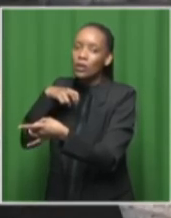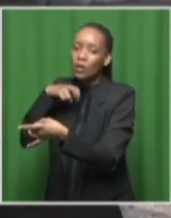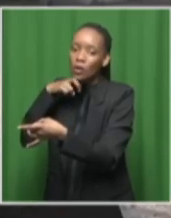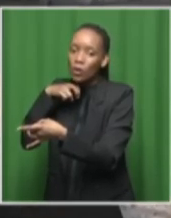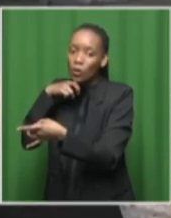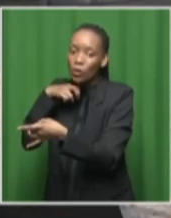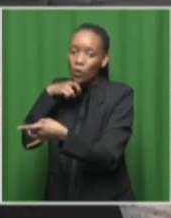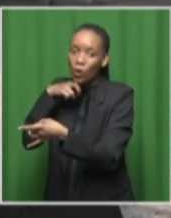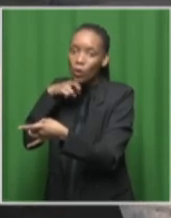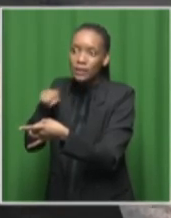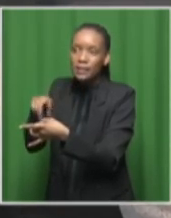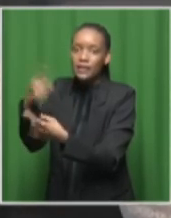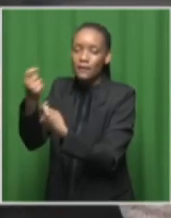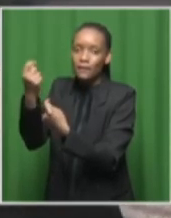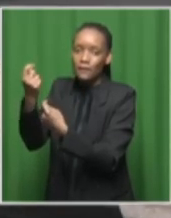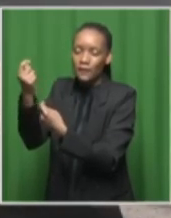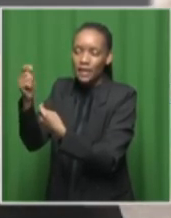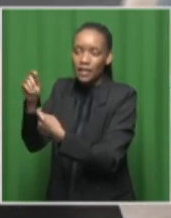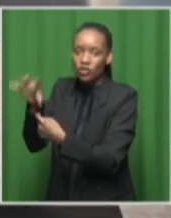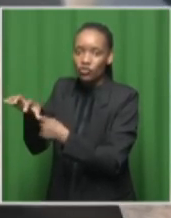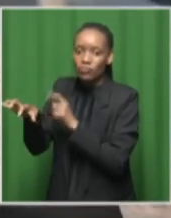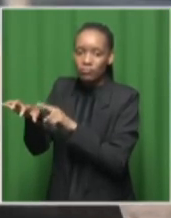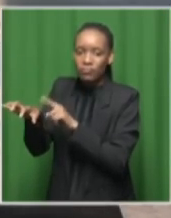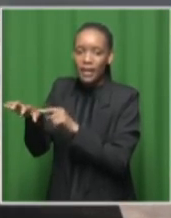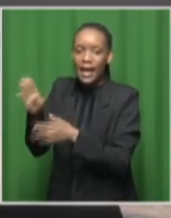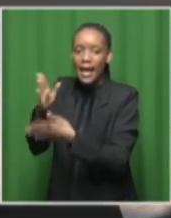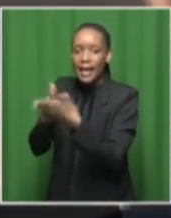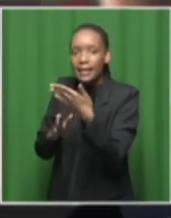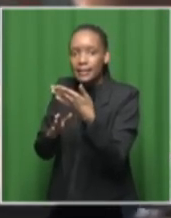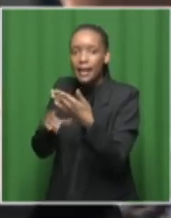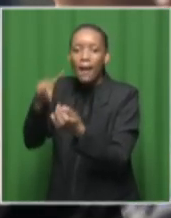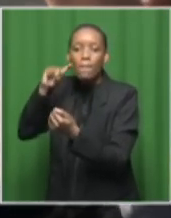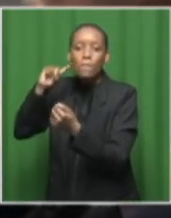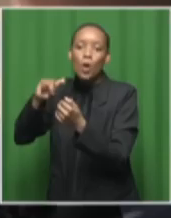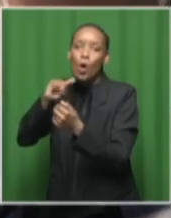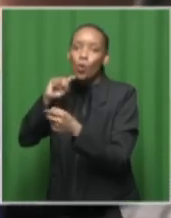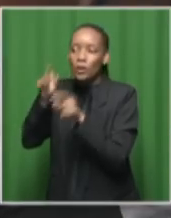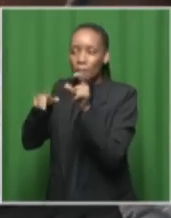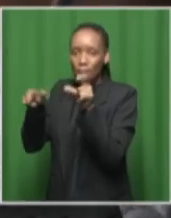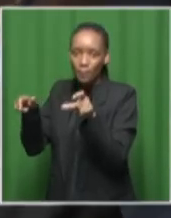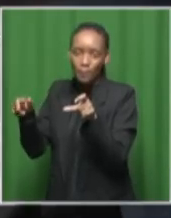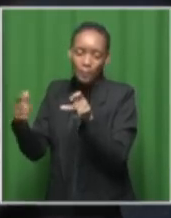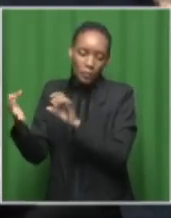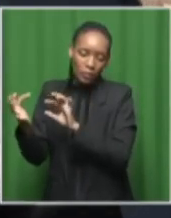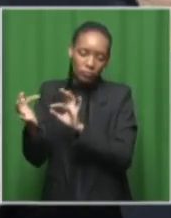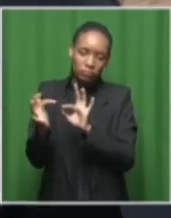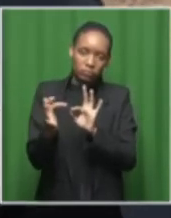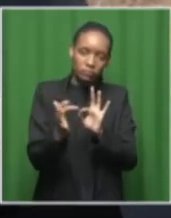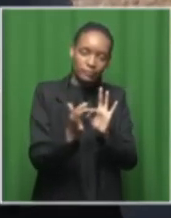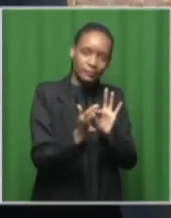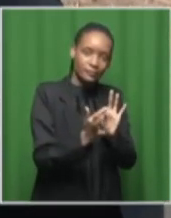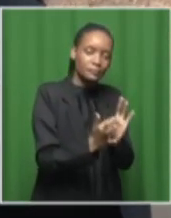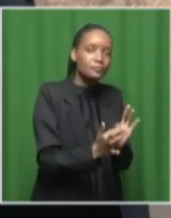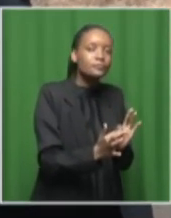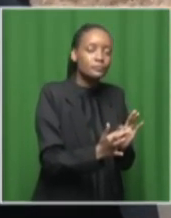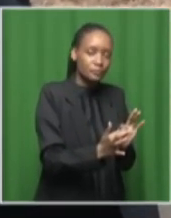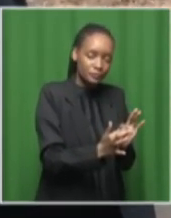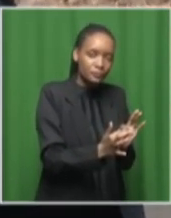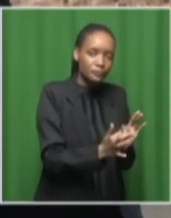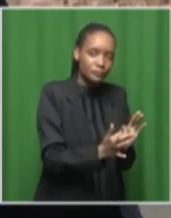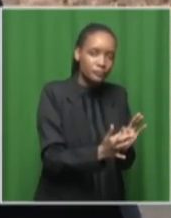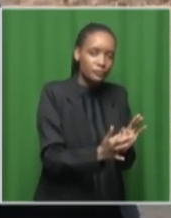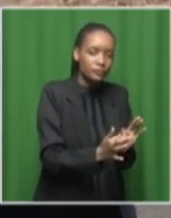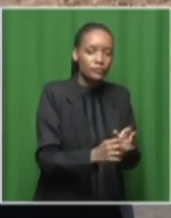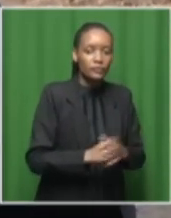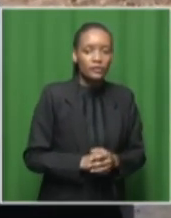is a village, and we've just seen some of the elders and some of the villagers also make their way here to